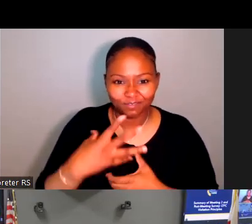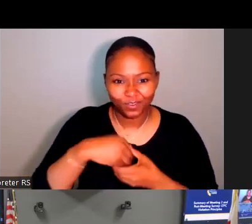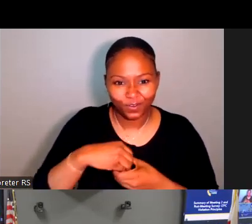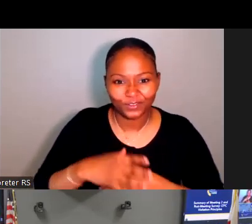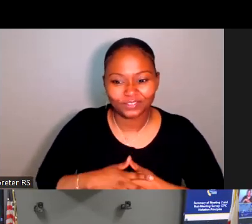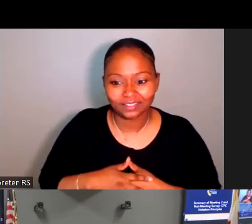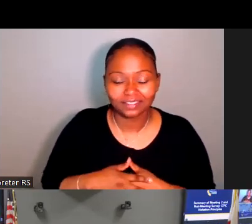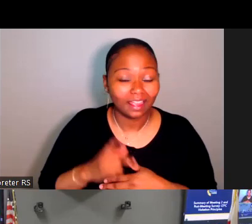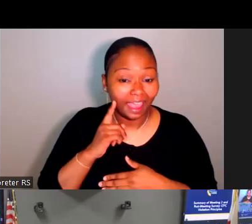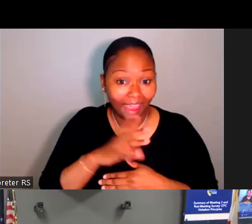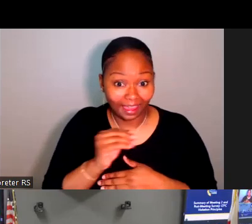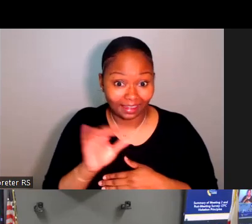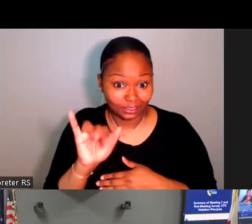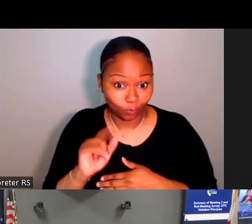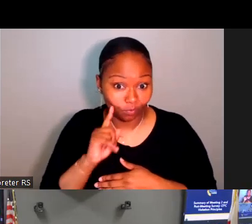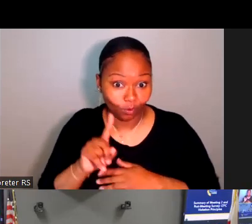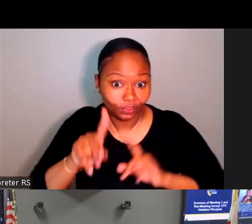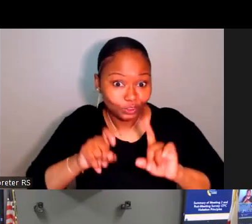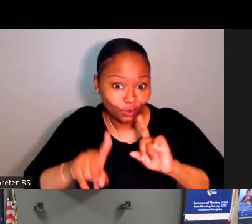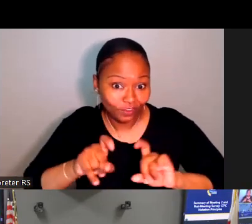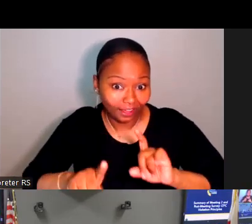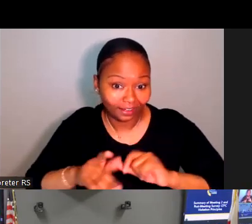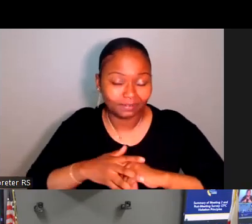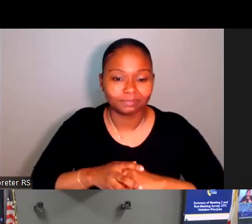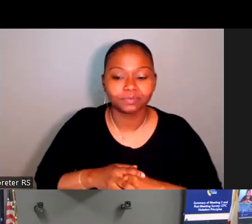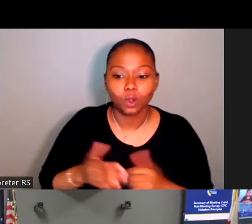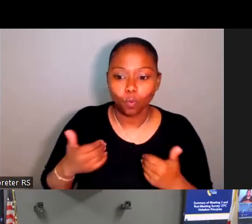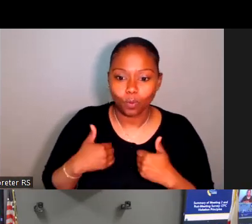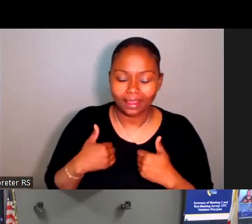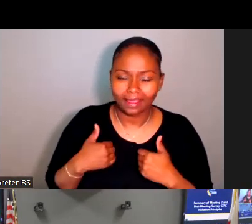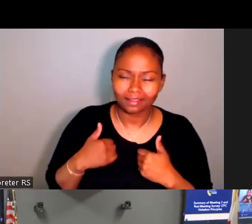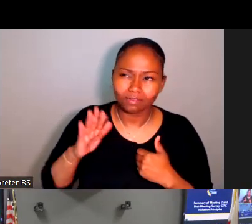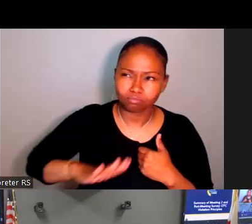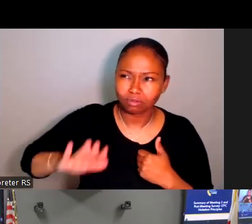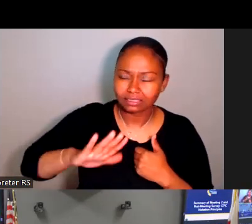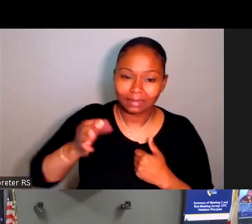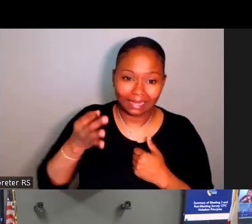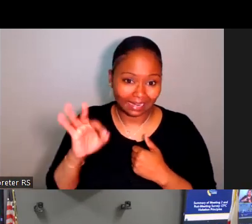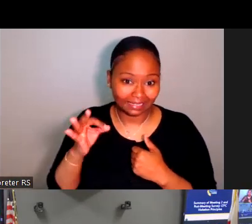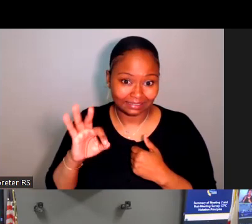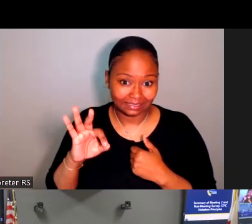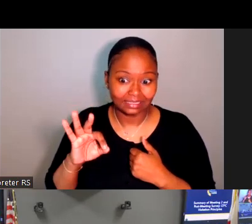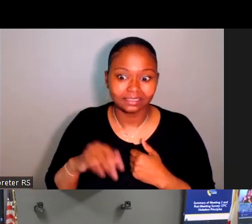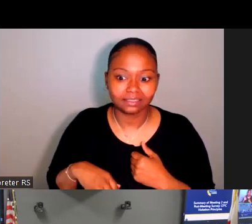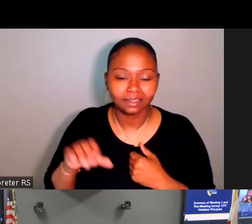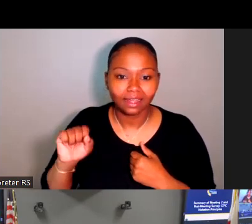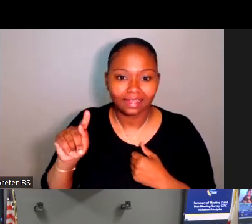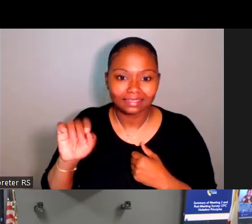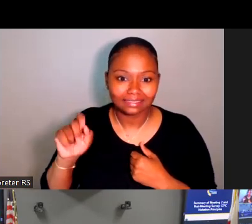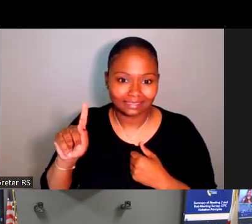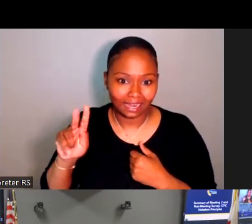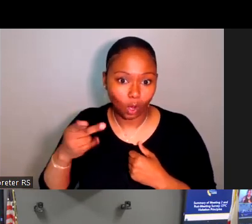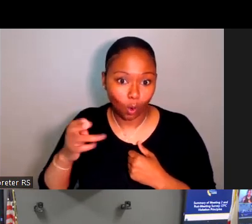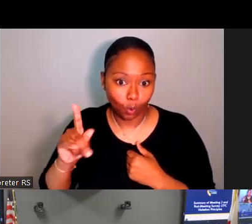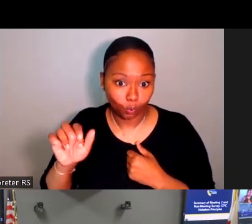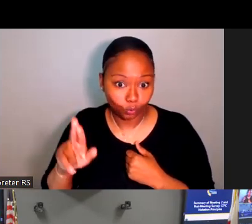the survey feedback. We had approximately 19 stakeholders respond to the